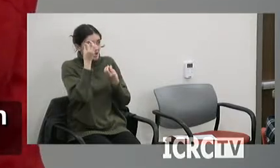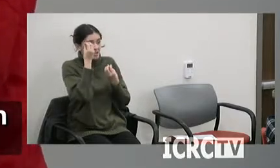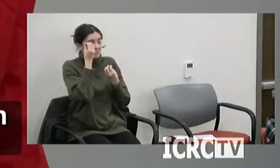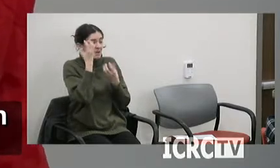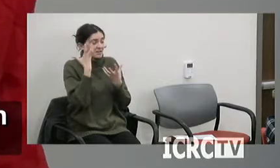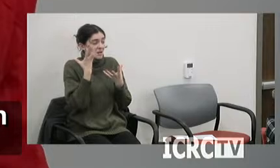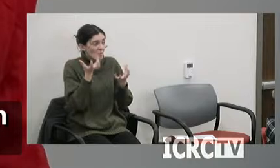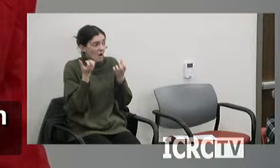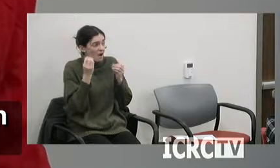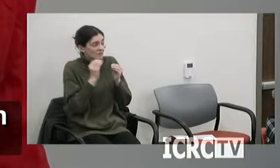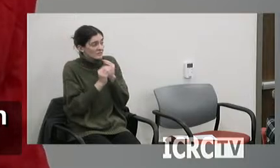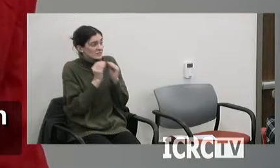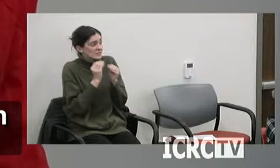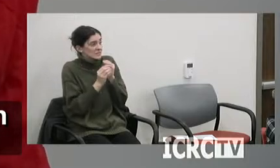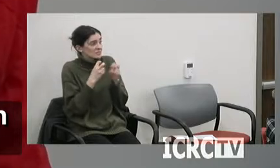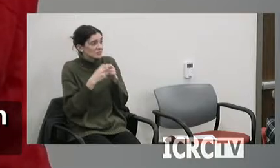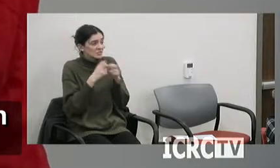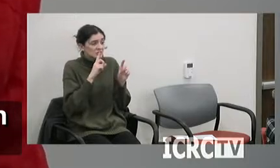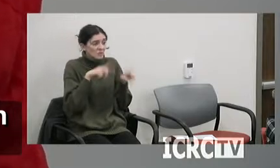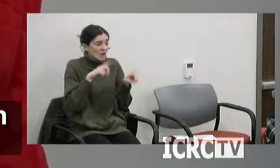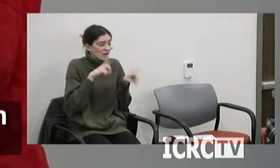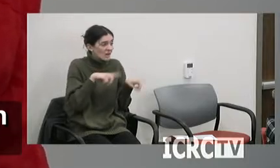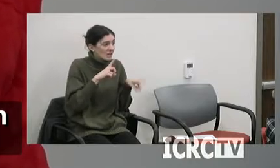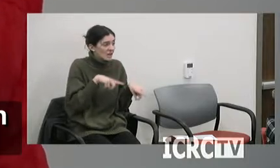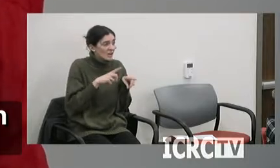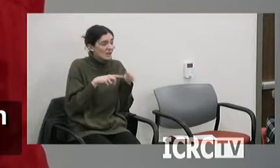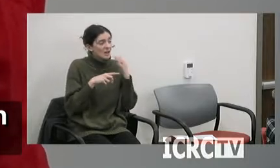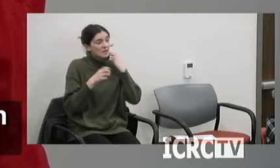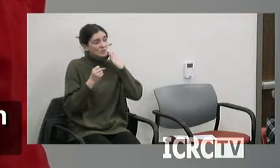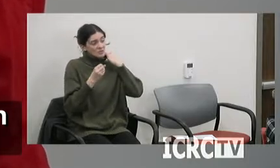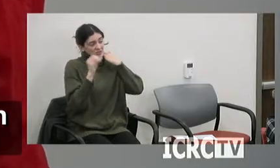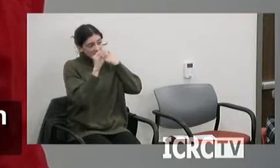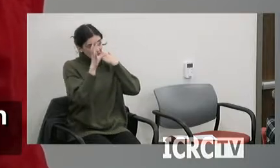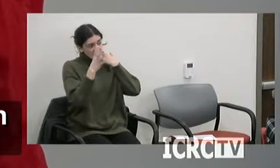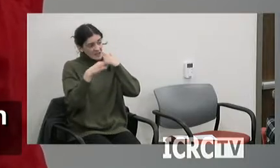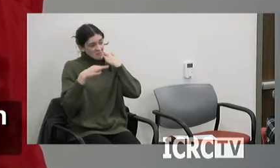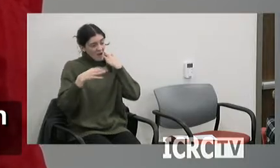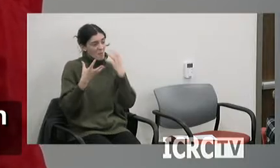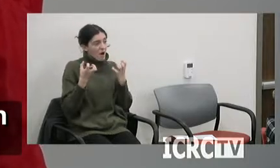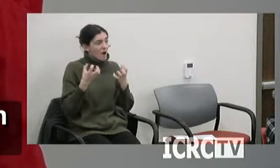Thursday to help answer any questions or close any gaps.